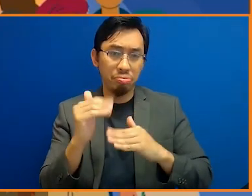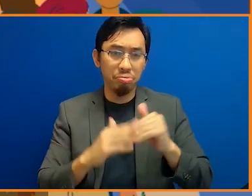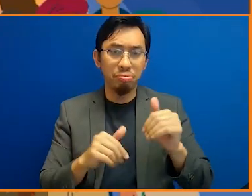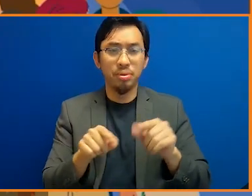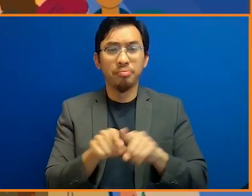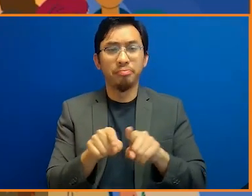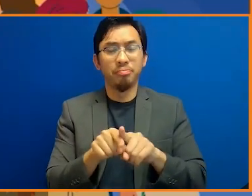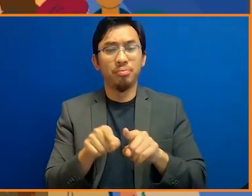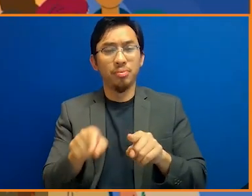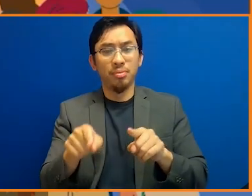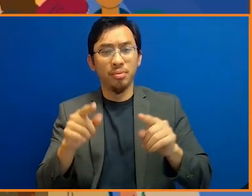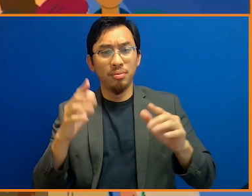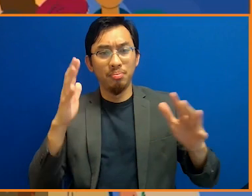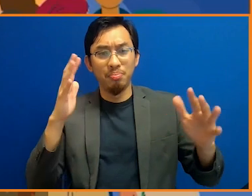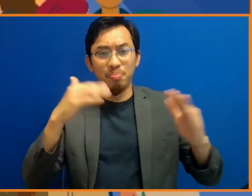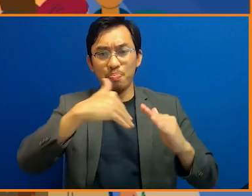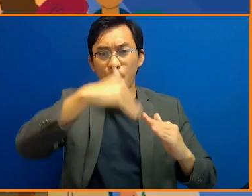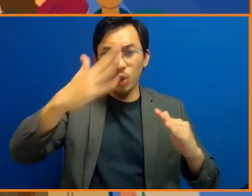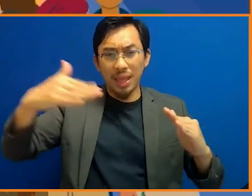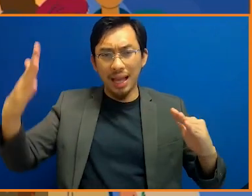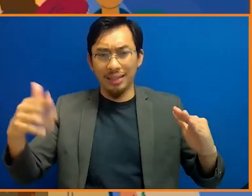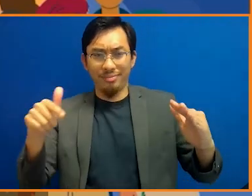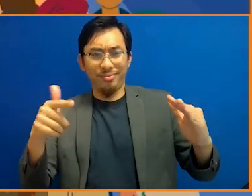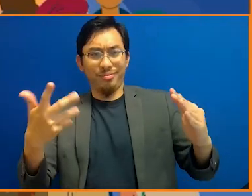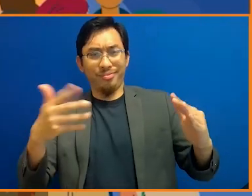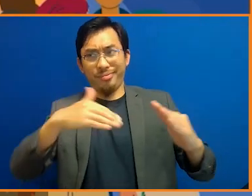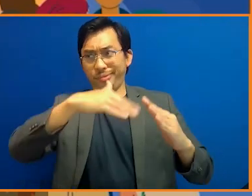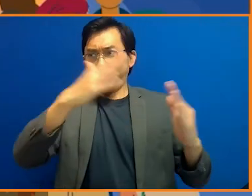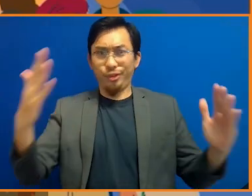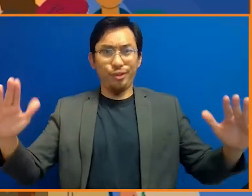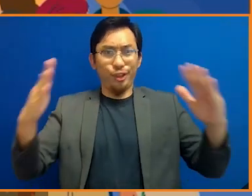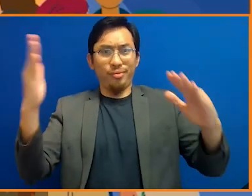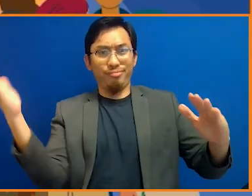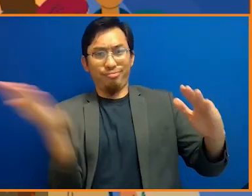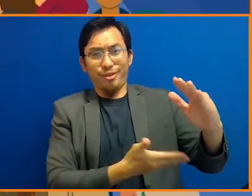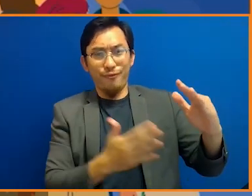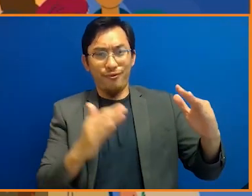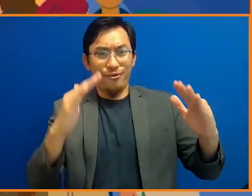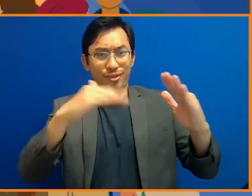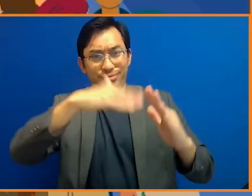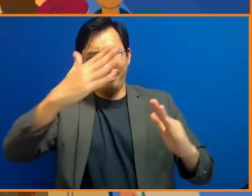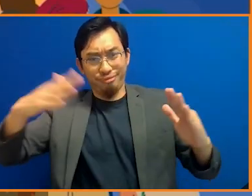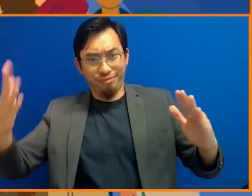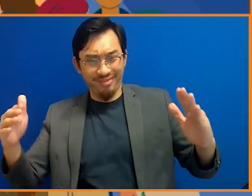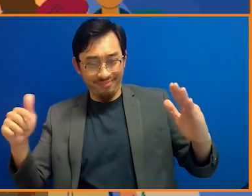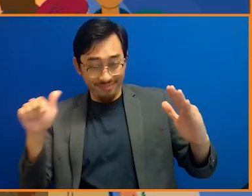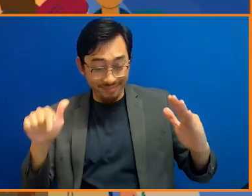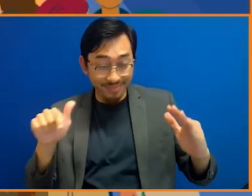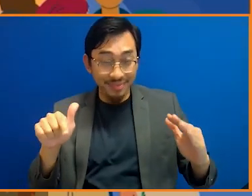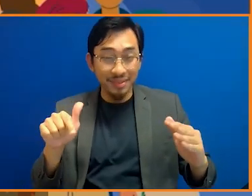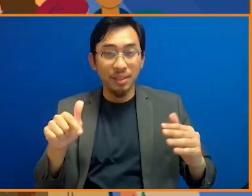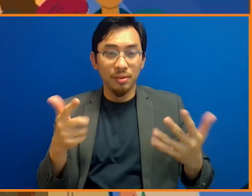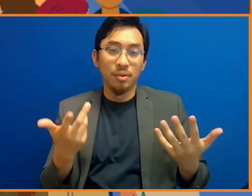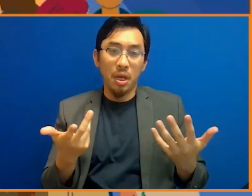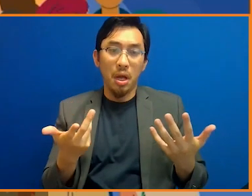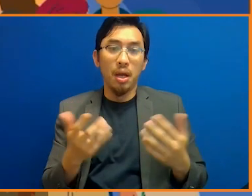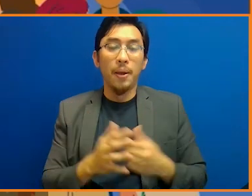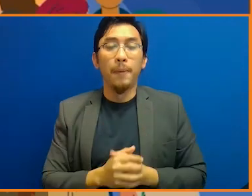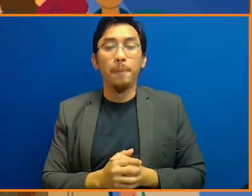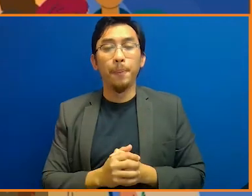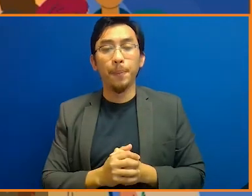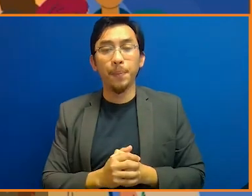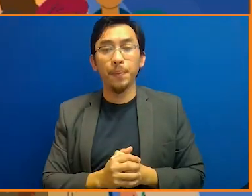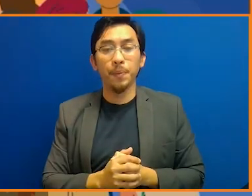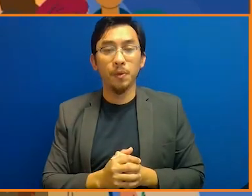to build or to cut mountain or just something like that, but it's probably one of the good way